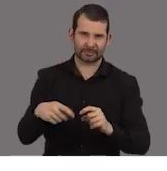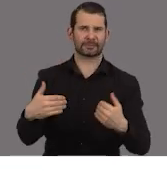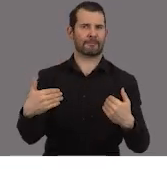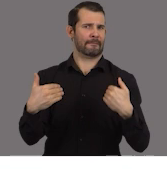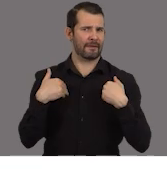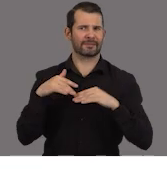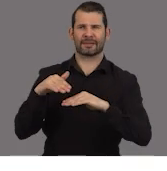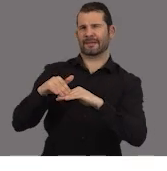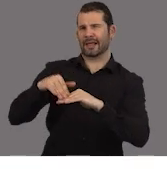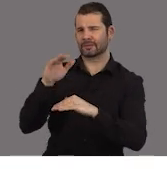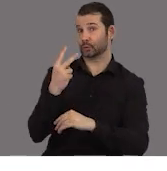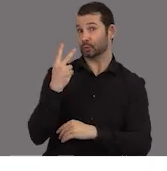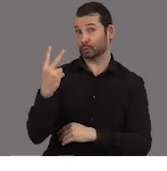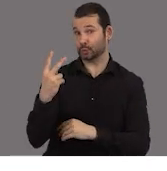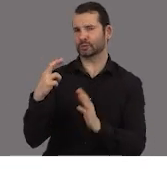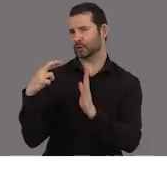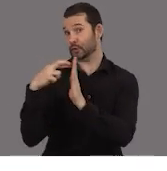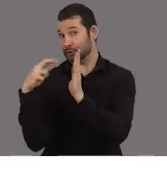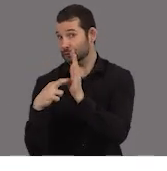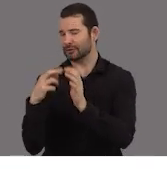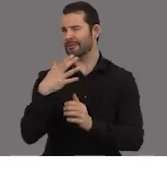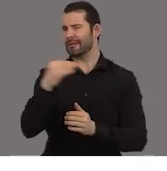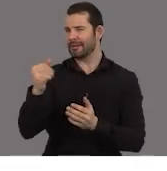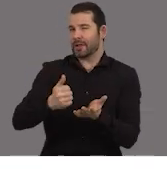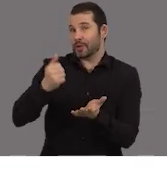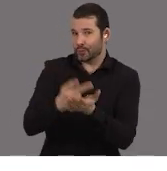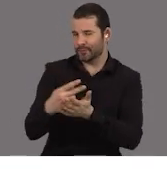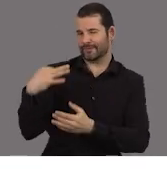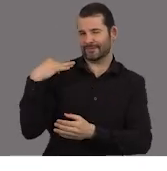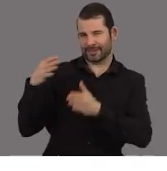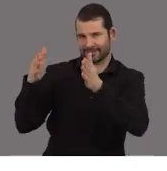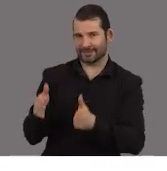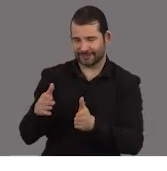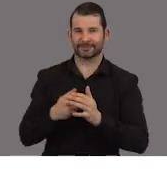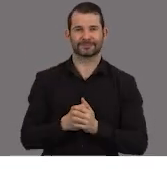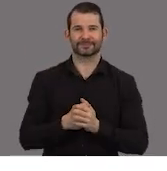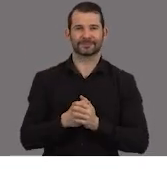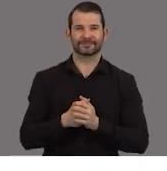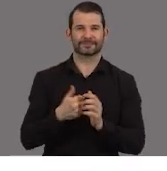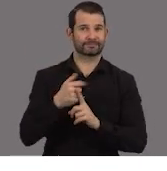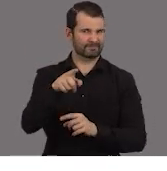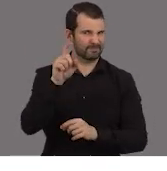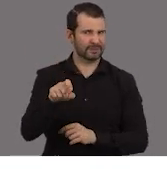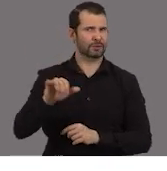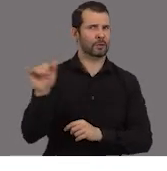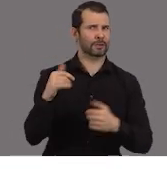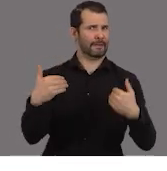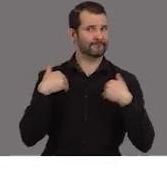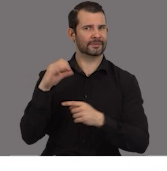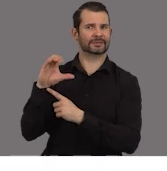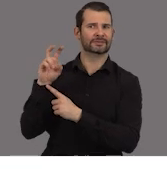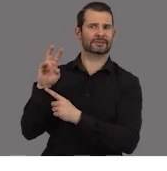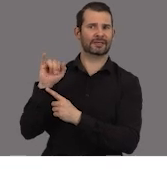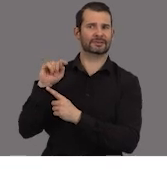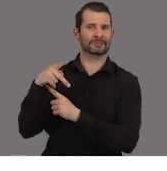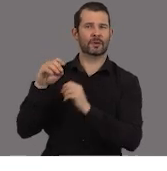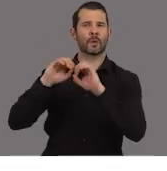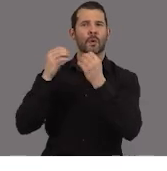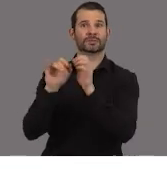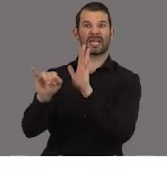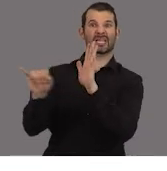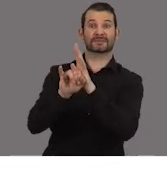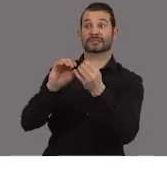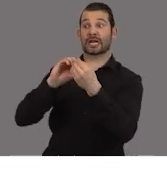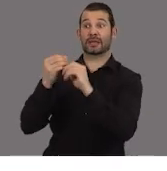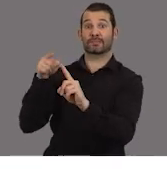Your organization must have at least 2 registered and approved volunteers. You must also have a CVITP